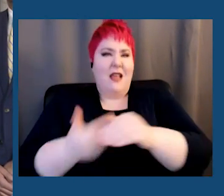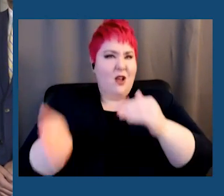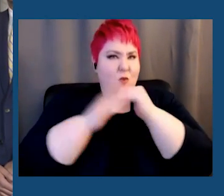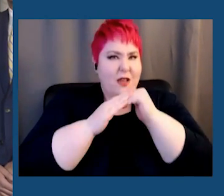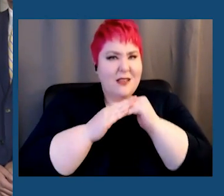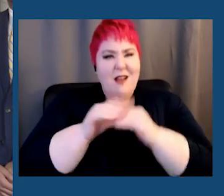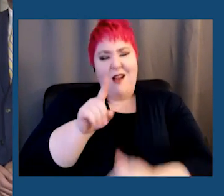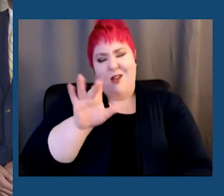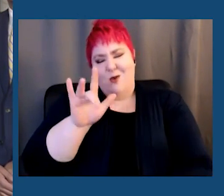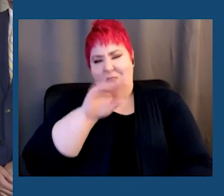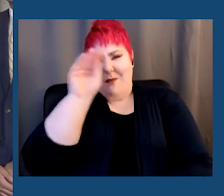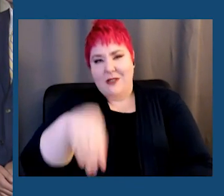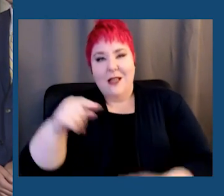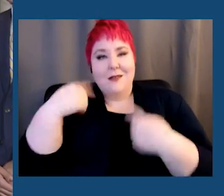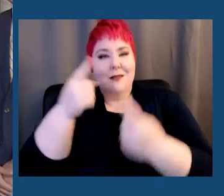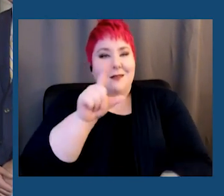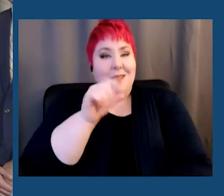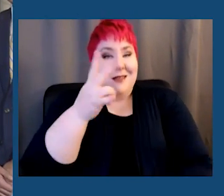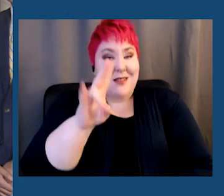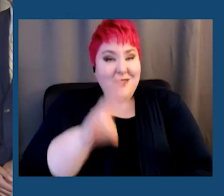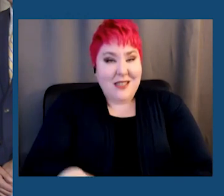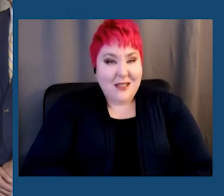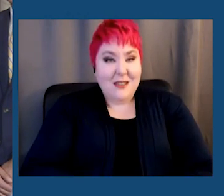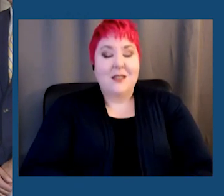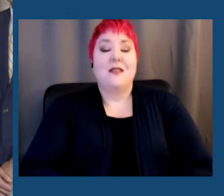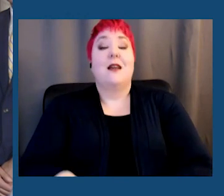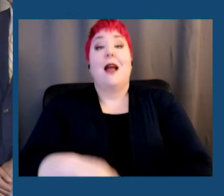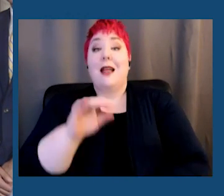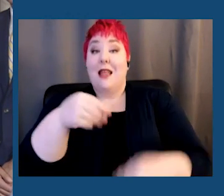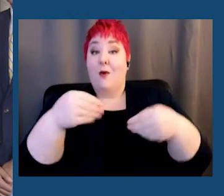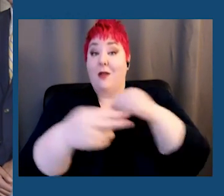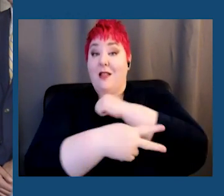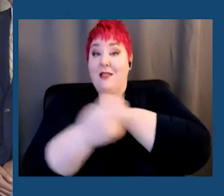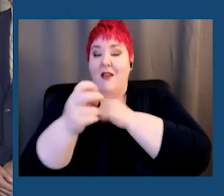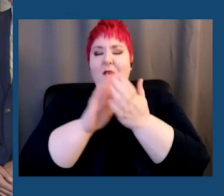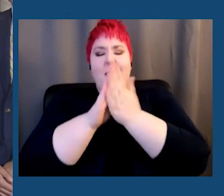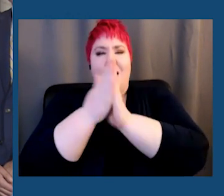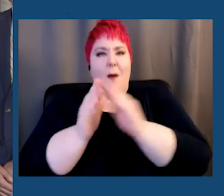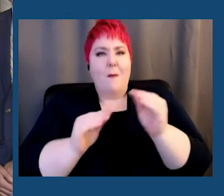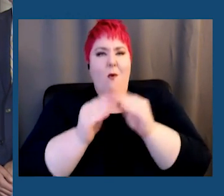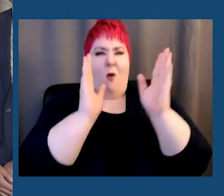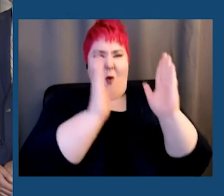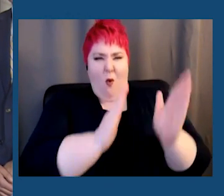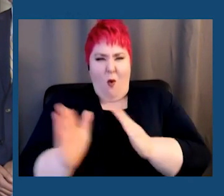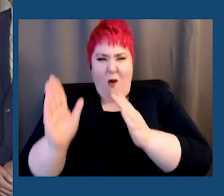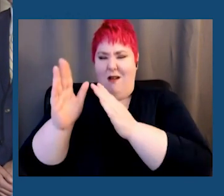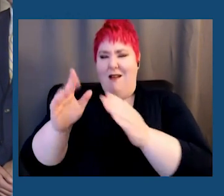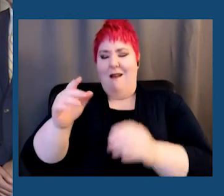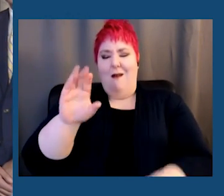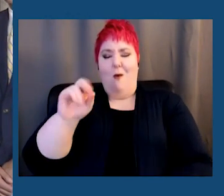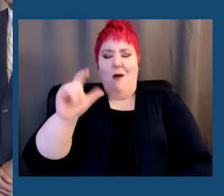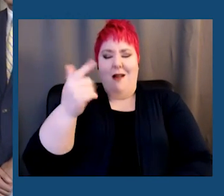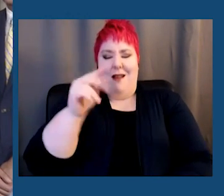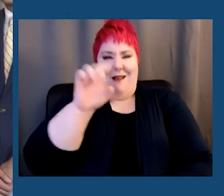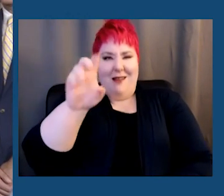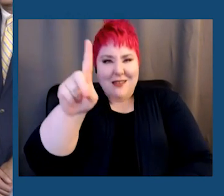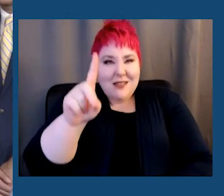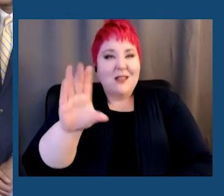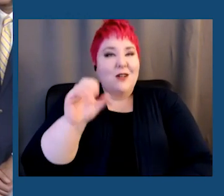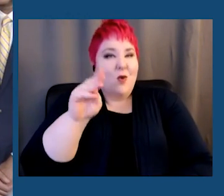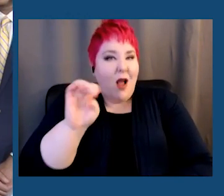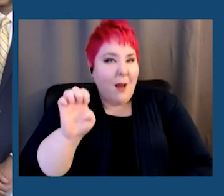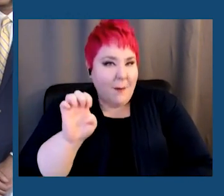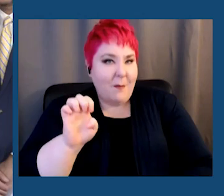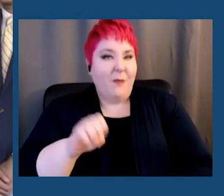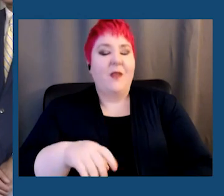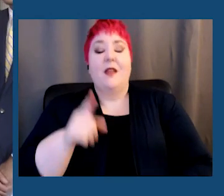2017. Retail theft has also morphed into organized crime activity, with 30% of all New York City retail thefts perpetrated